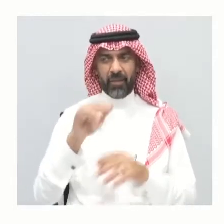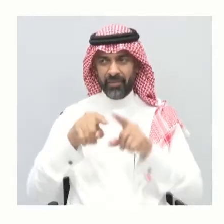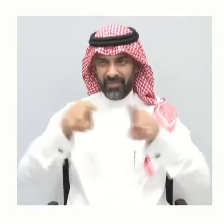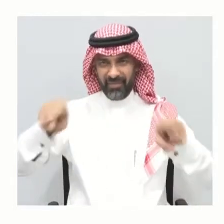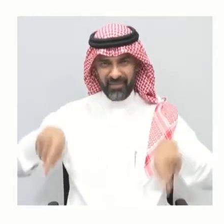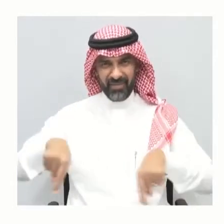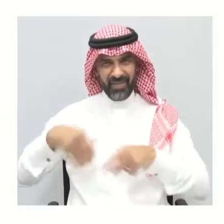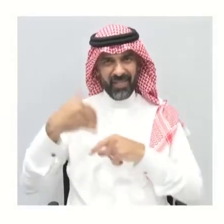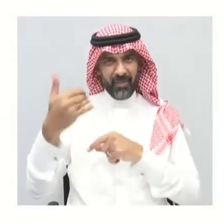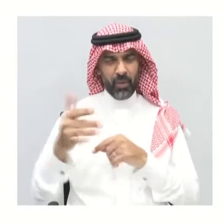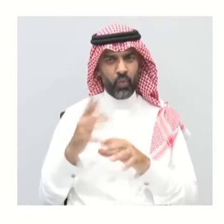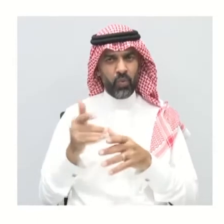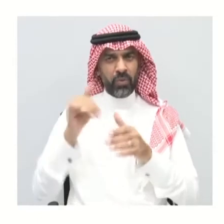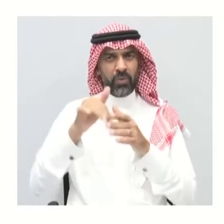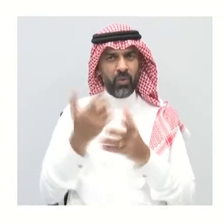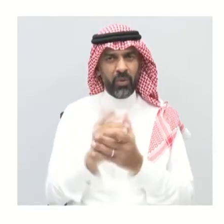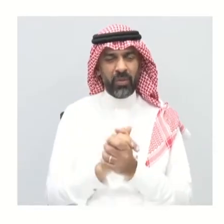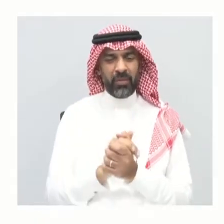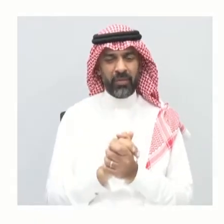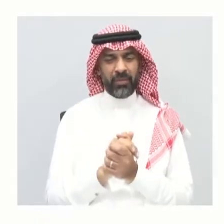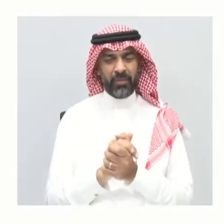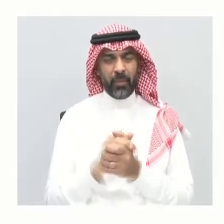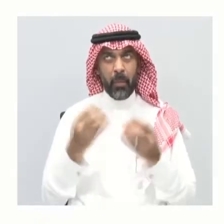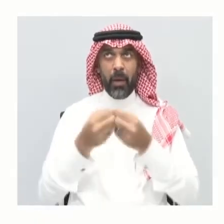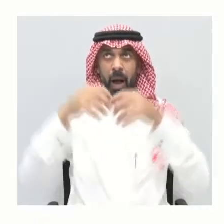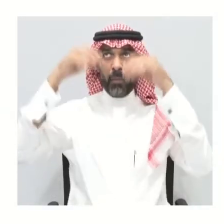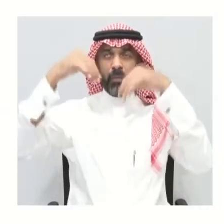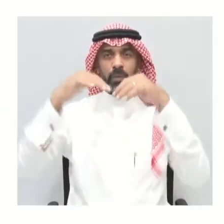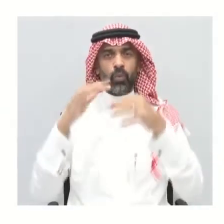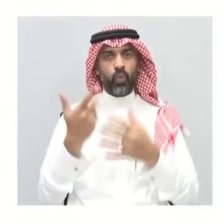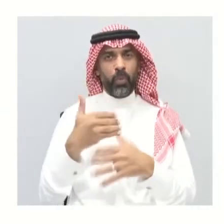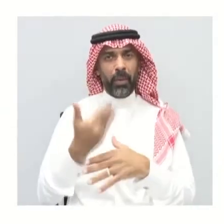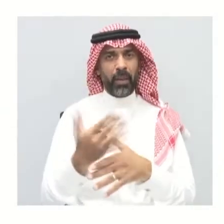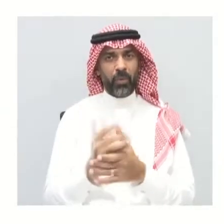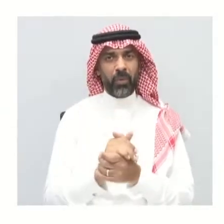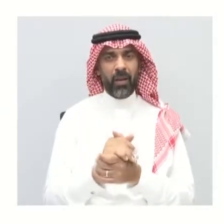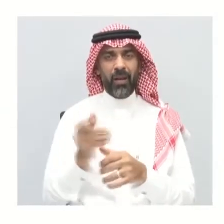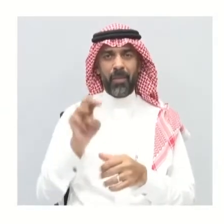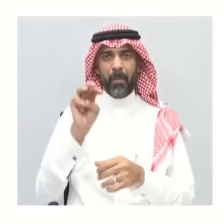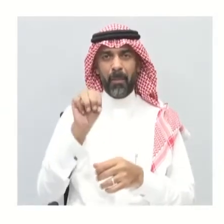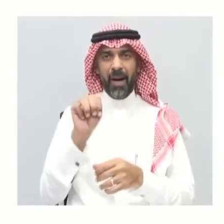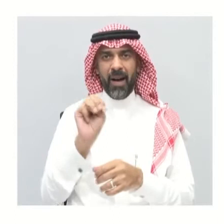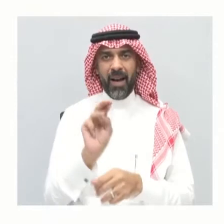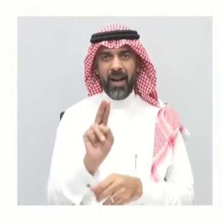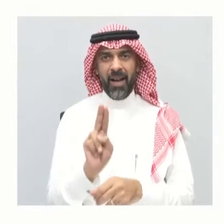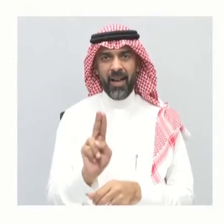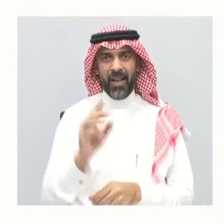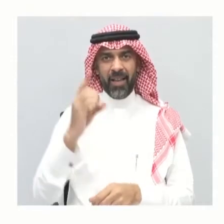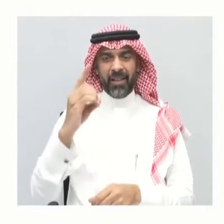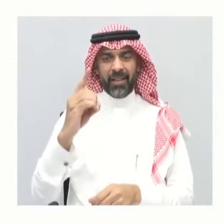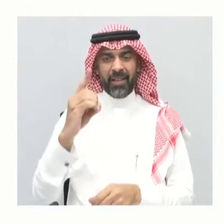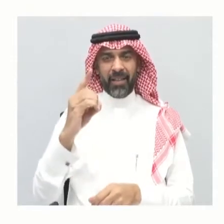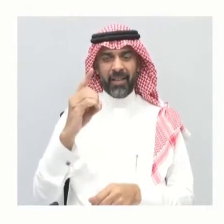What happened to the yard? It got, look at this picture again, got muddy. And the yard